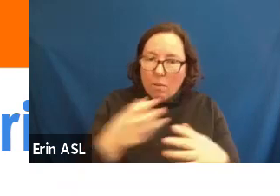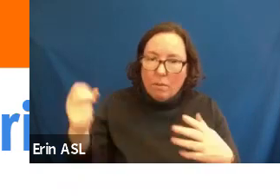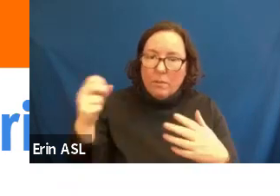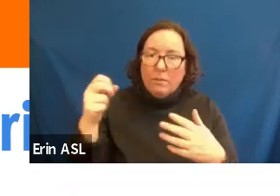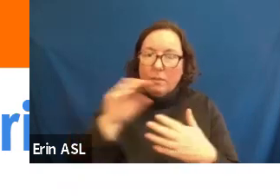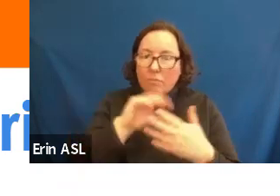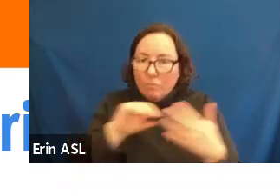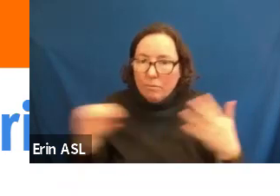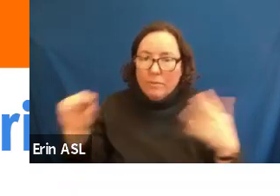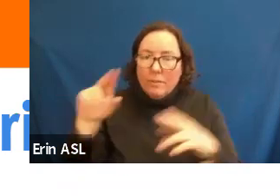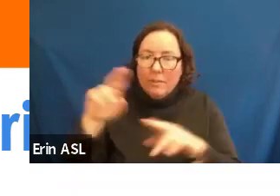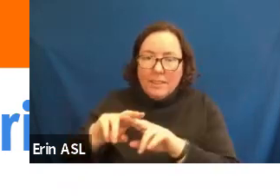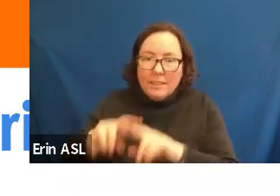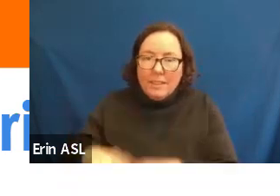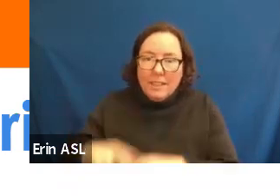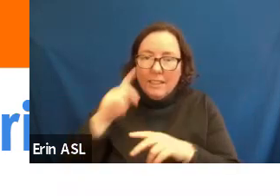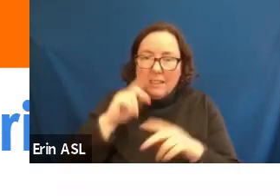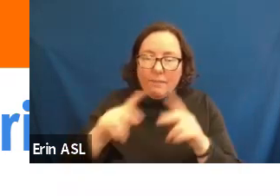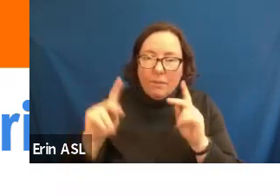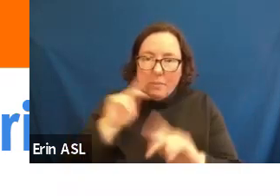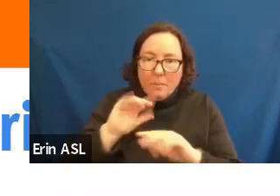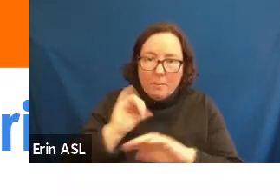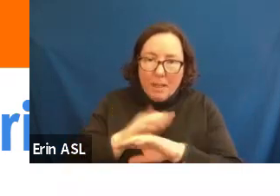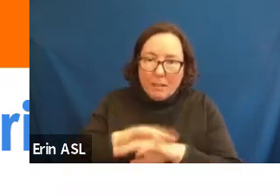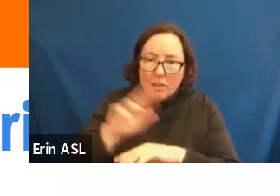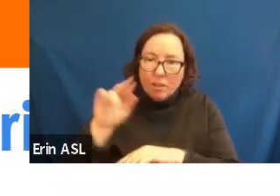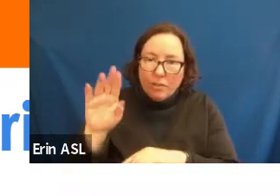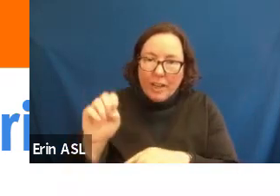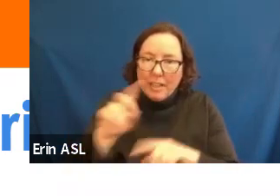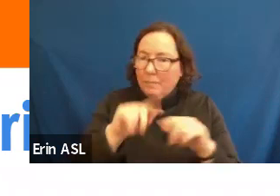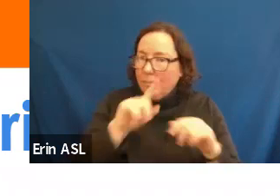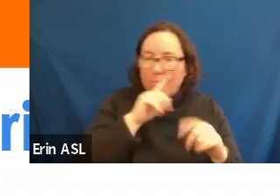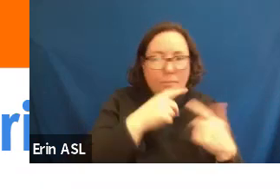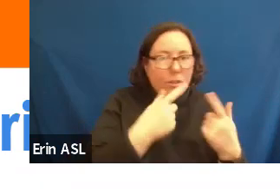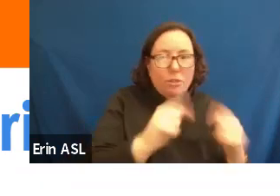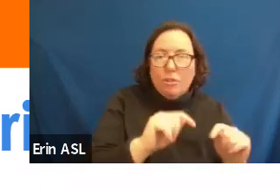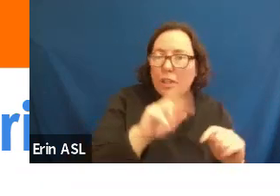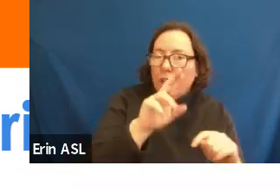And Boston had not considered race neutral alternatives.